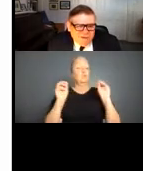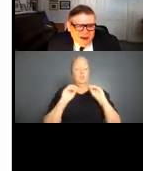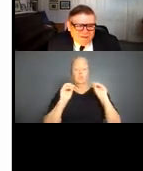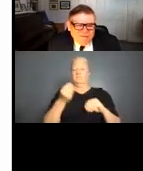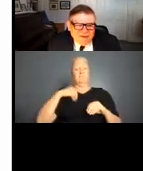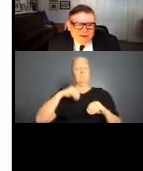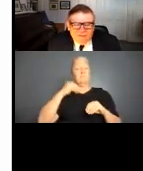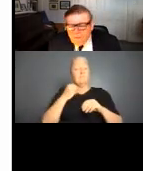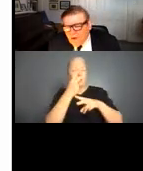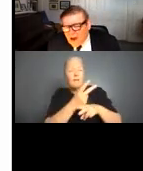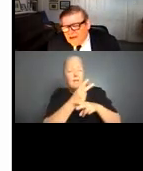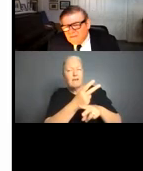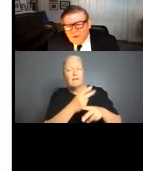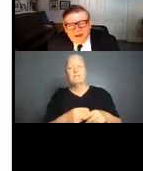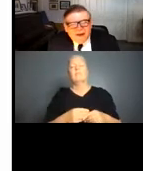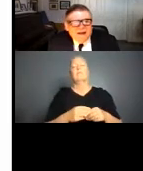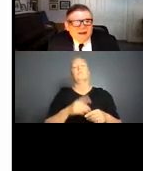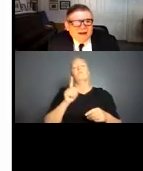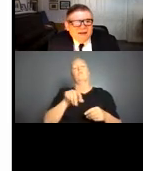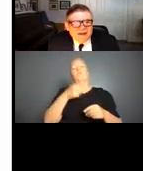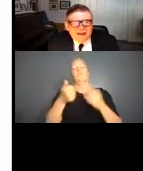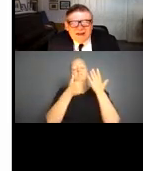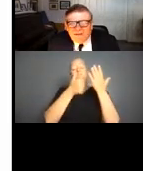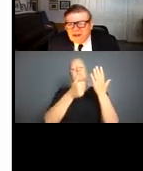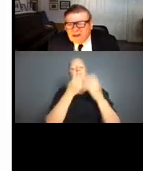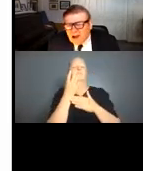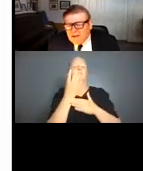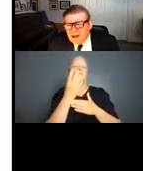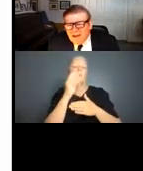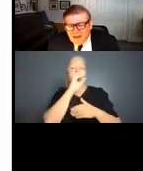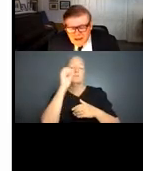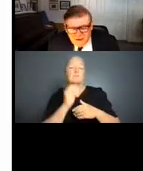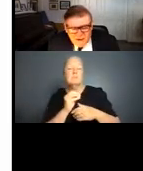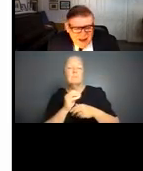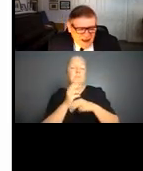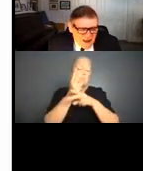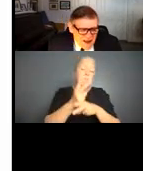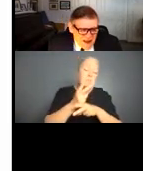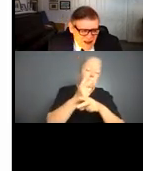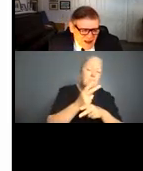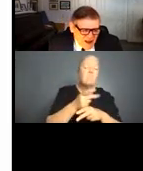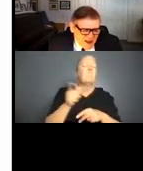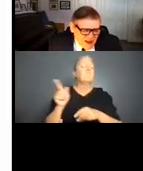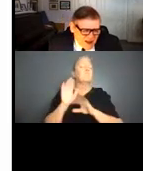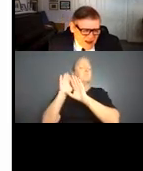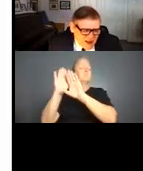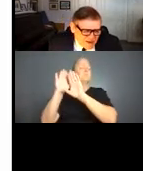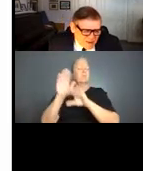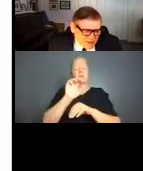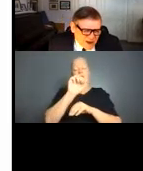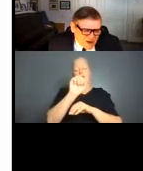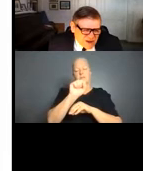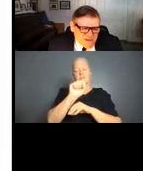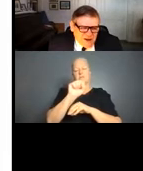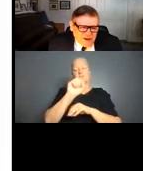were providing 50 or more hours a week. And this is from a Scope survey in the UK.